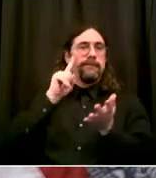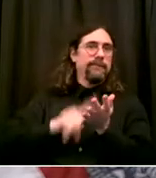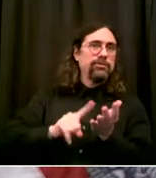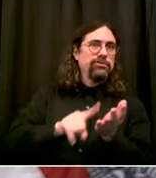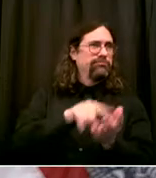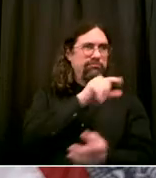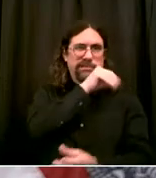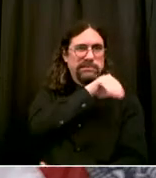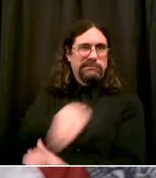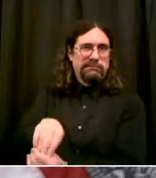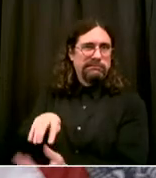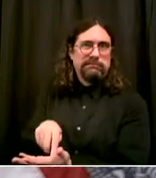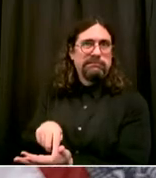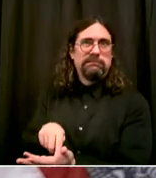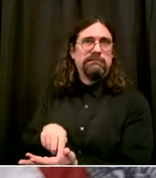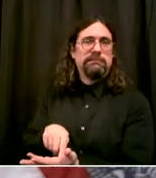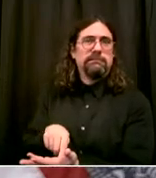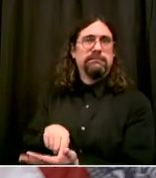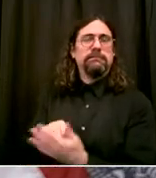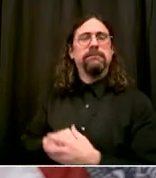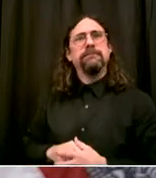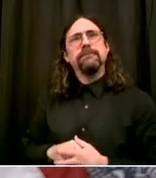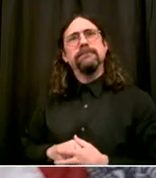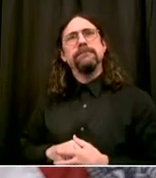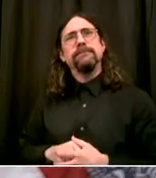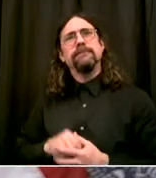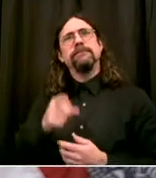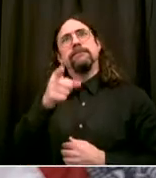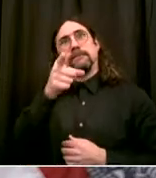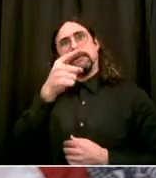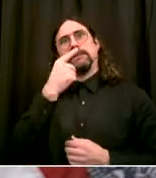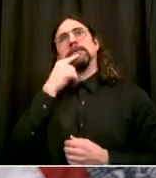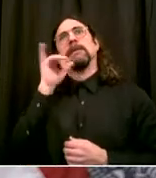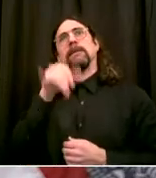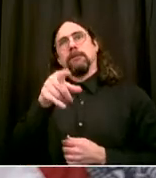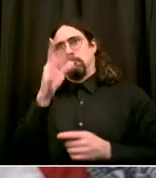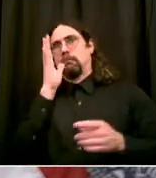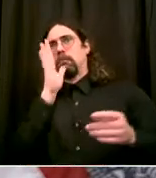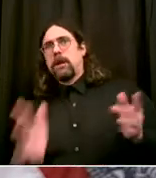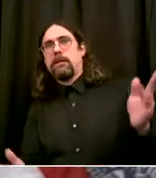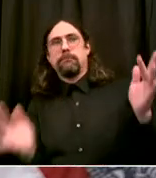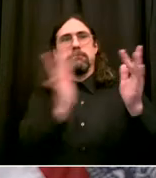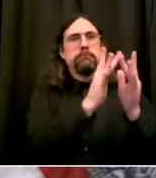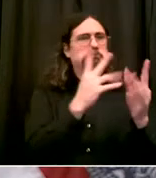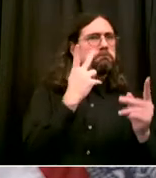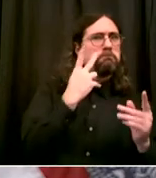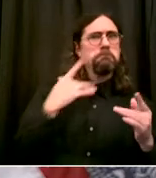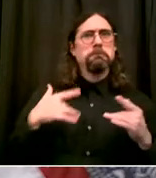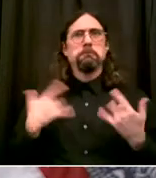Honestly, I'll check into that today, and we'll get you an answer. Go ahead, Yoav.